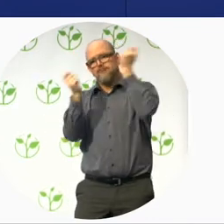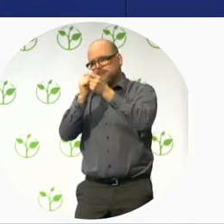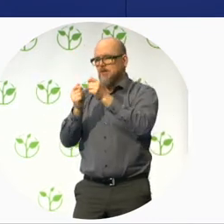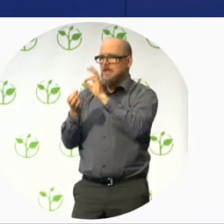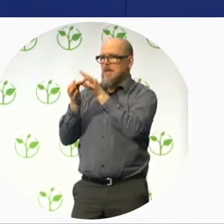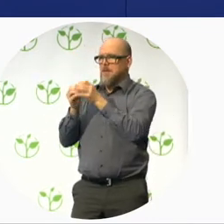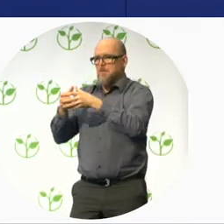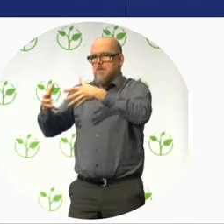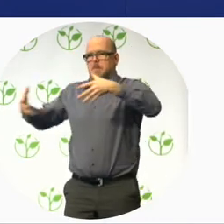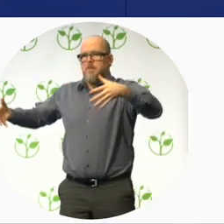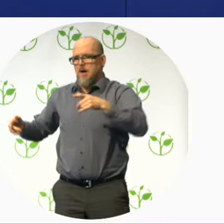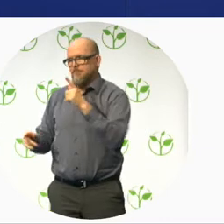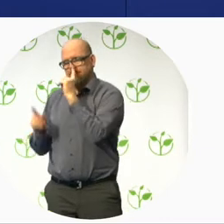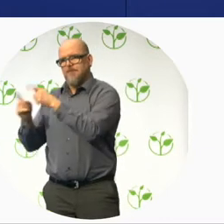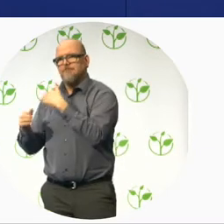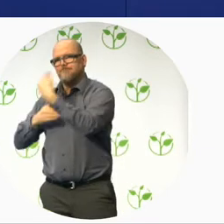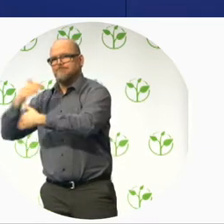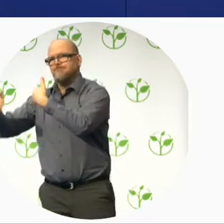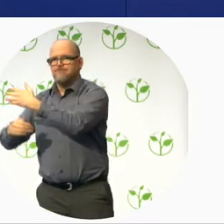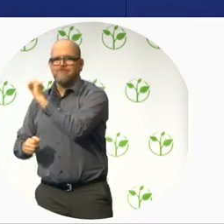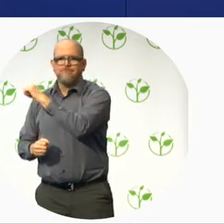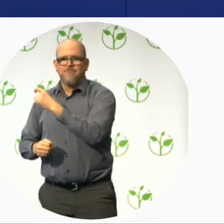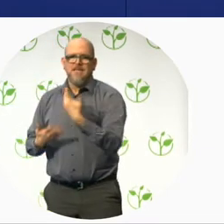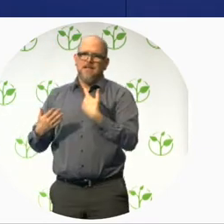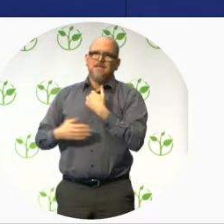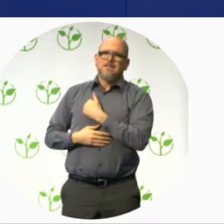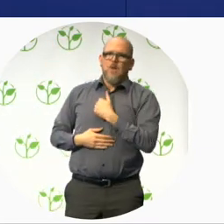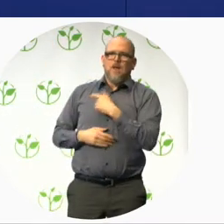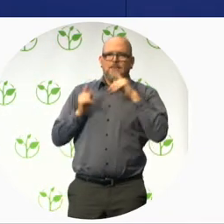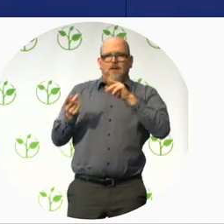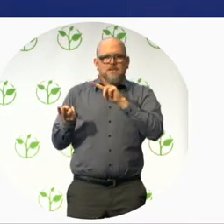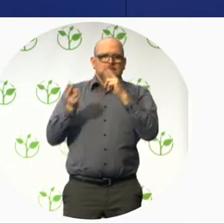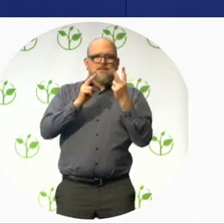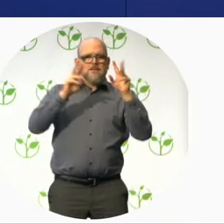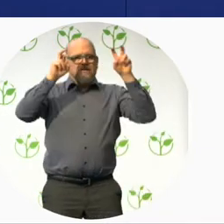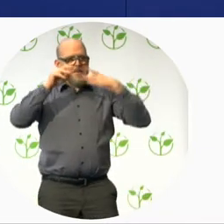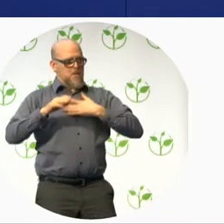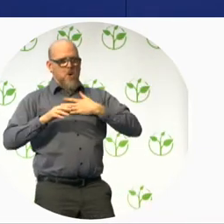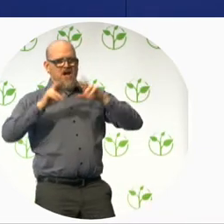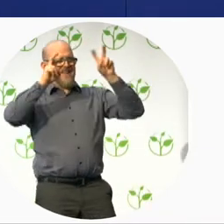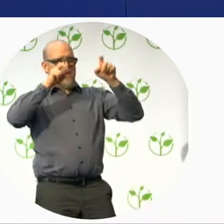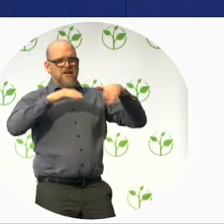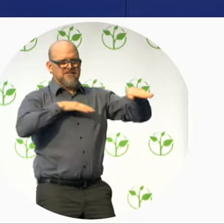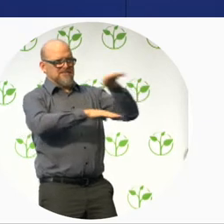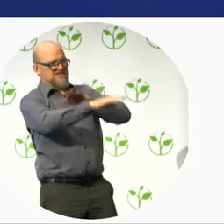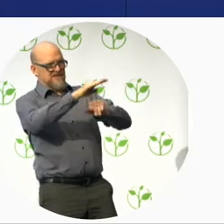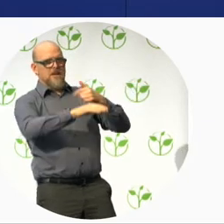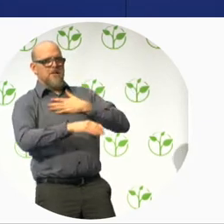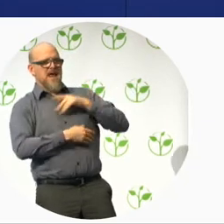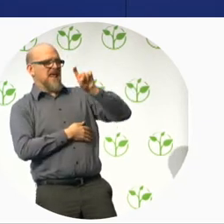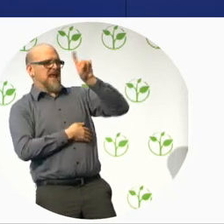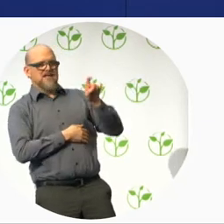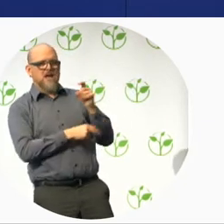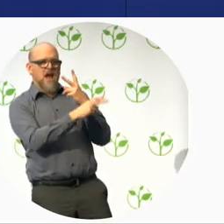I just want to go back to my question about Austria. I hate to change back to Austria. Jonat, when are we getting Gala Pro in Austria? As soon as the